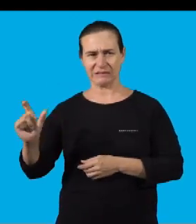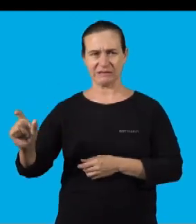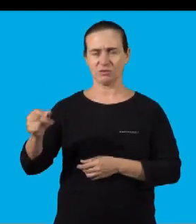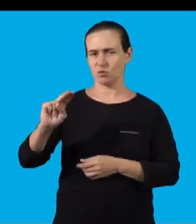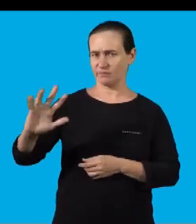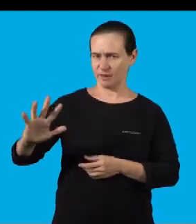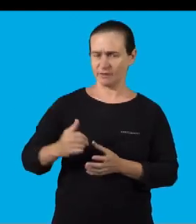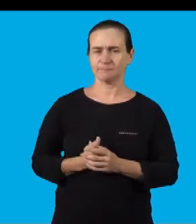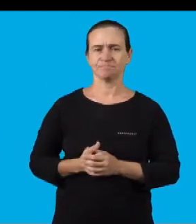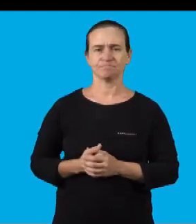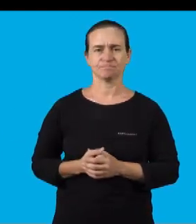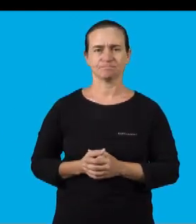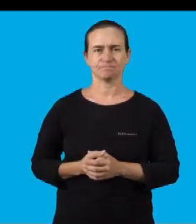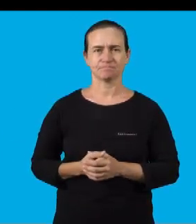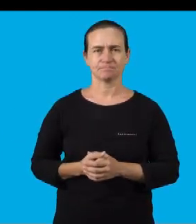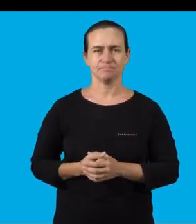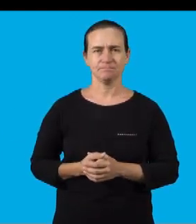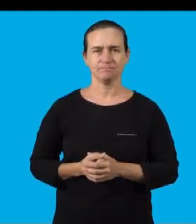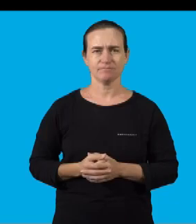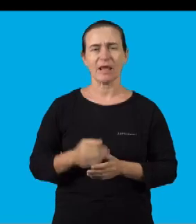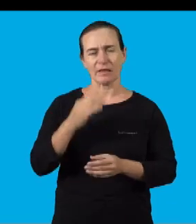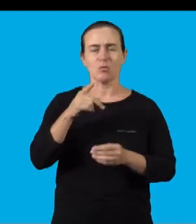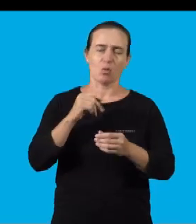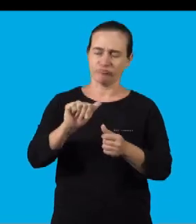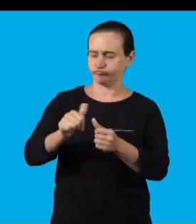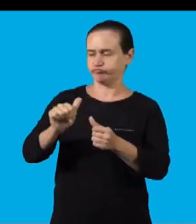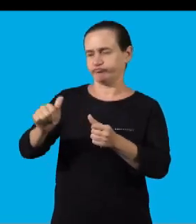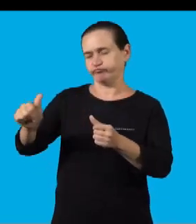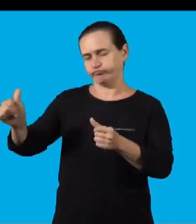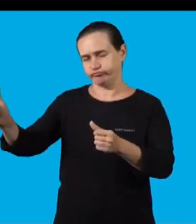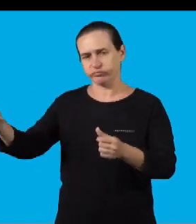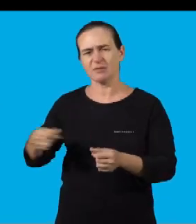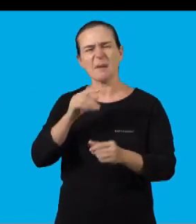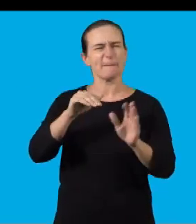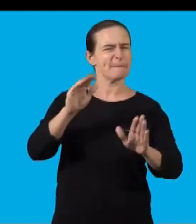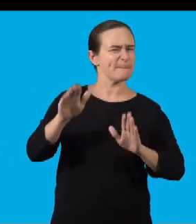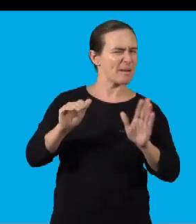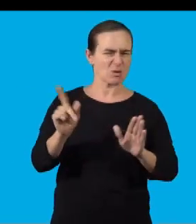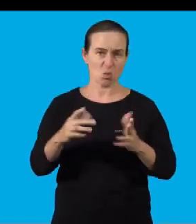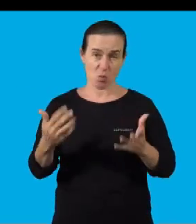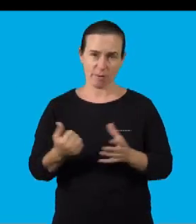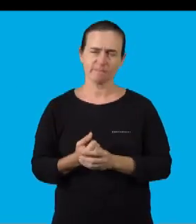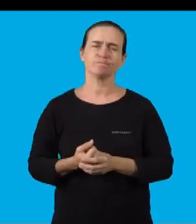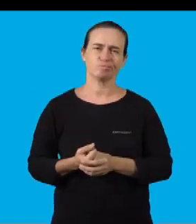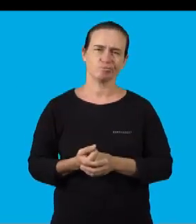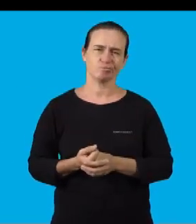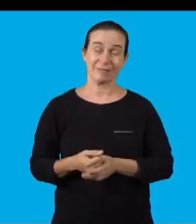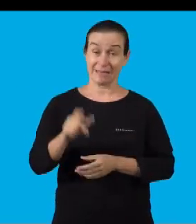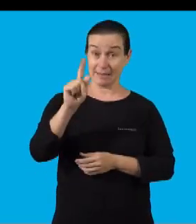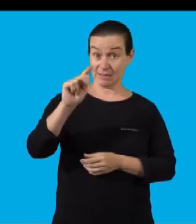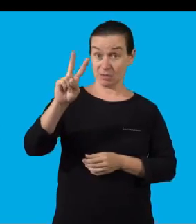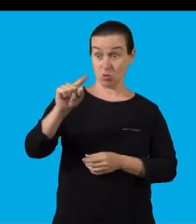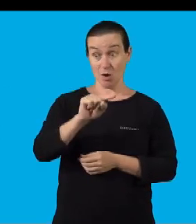and 25. And of course, we know that that sequence will continue. What is the pattern there? Well, we can see that if we say